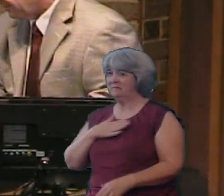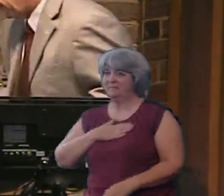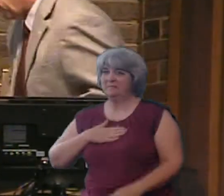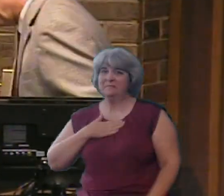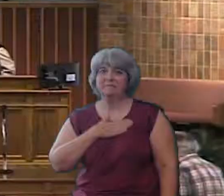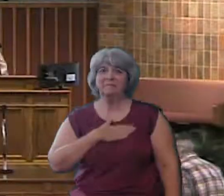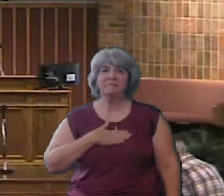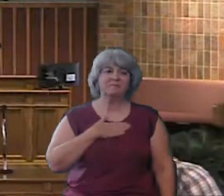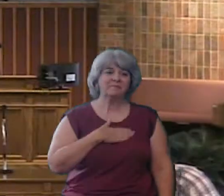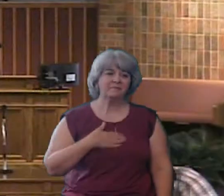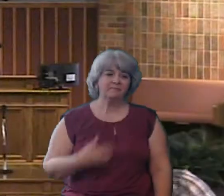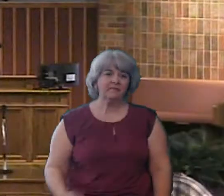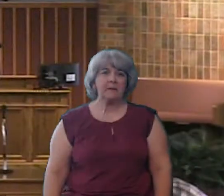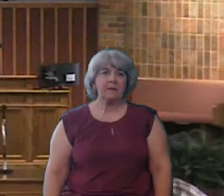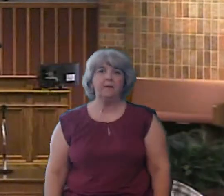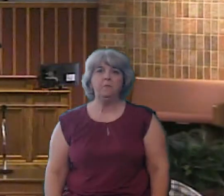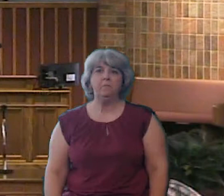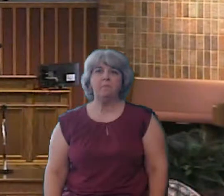Please.